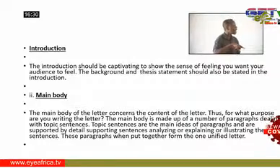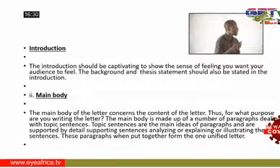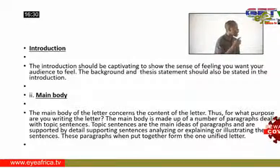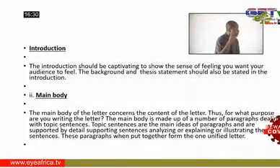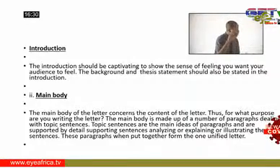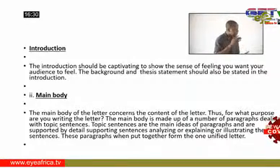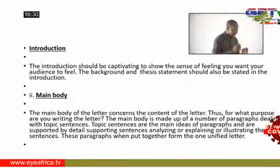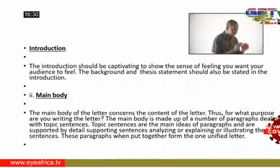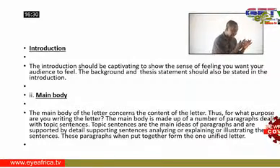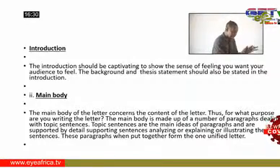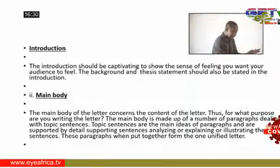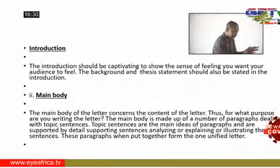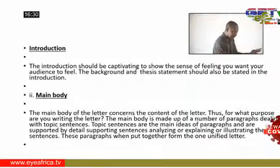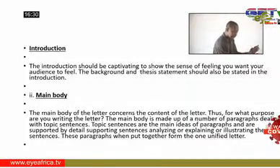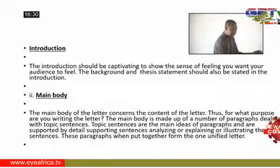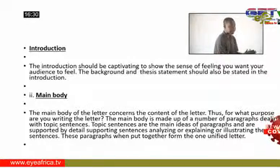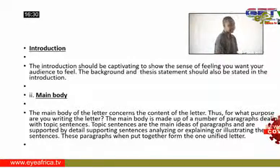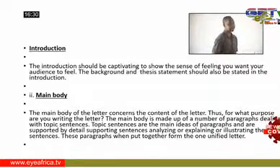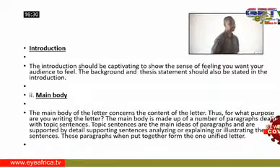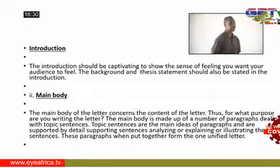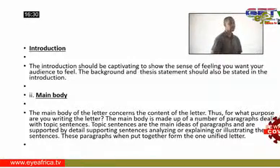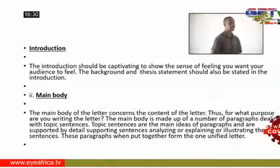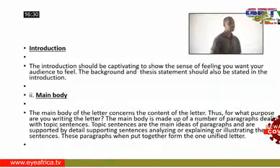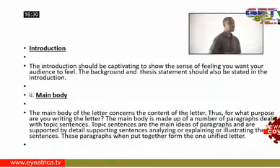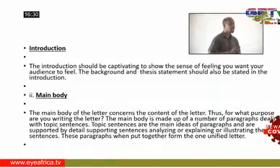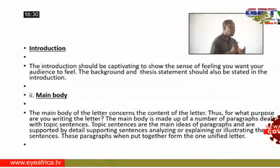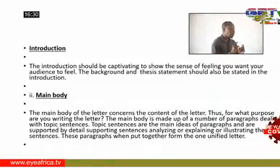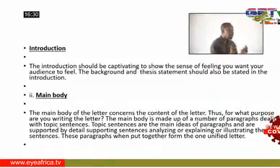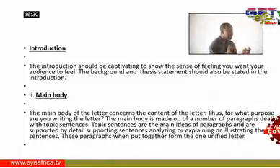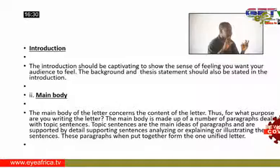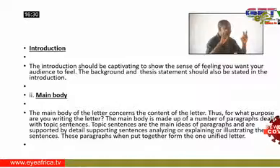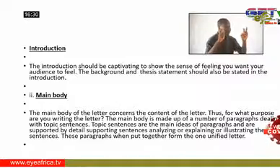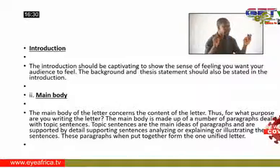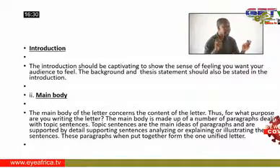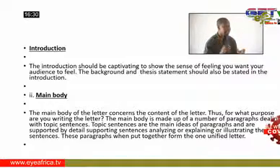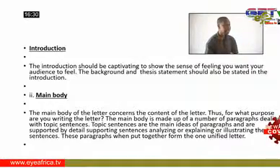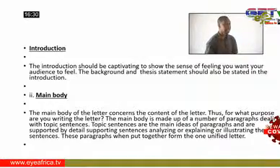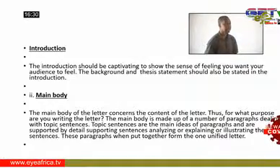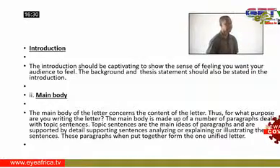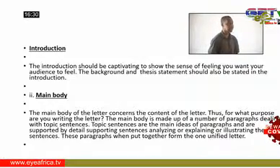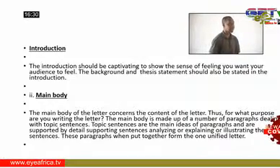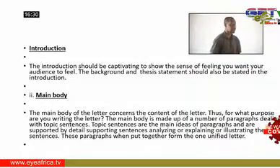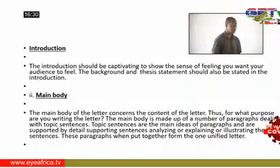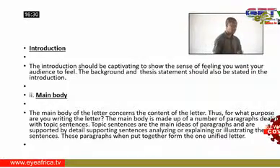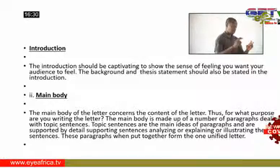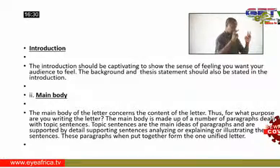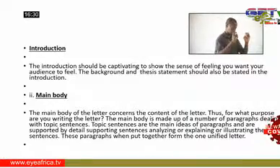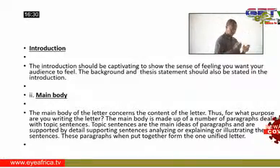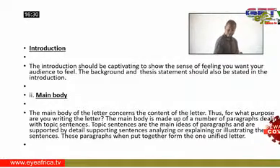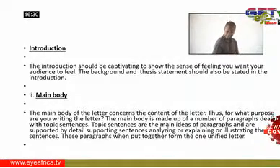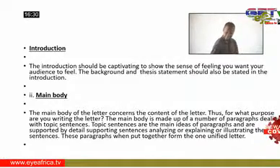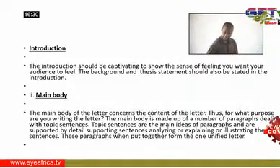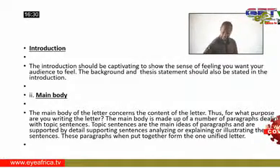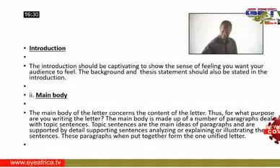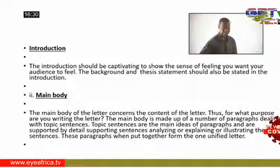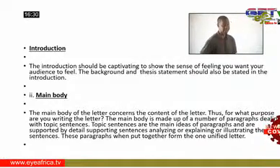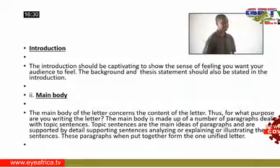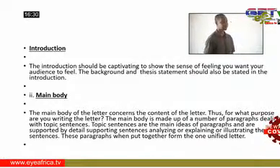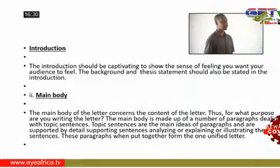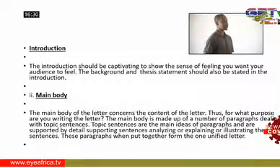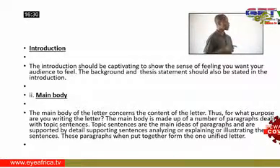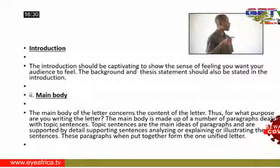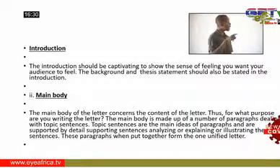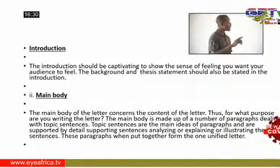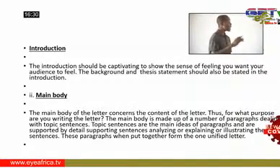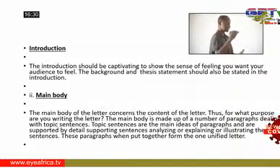analyzing and explaining or illustrating the topic sentences.